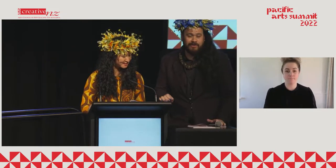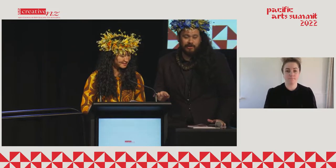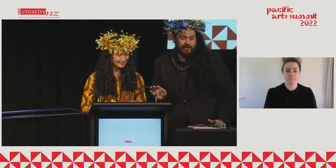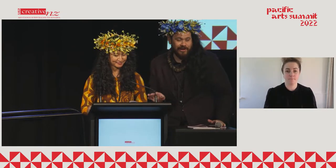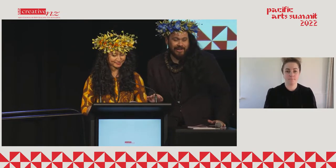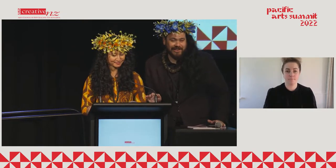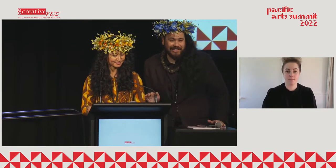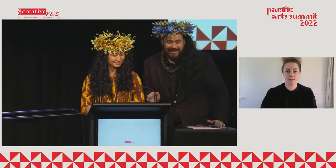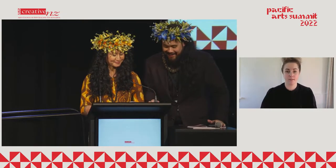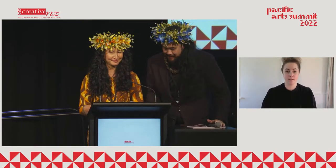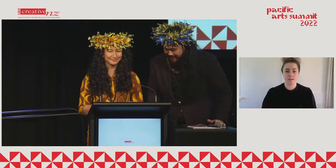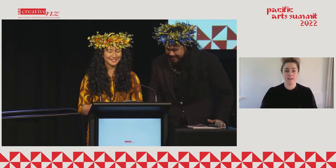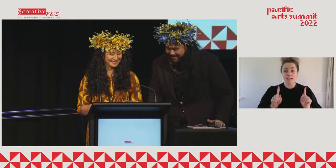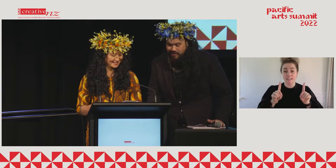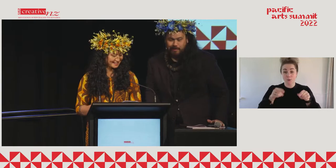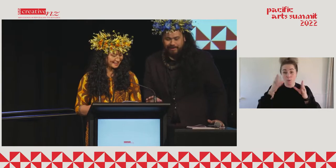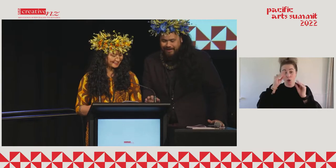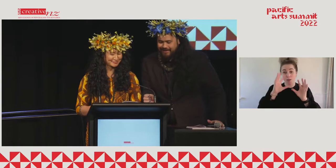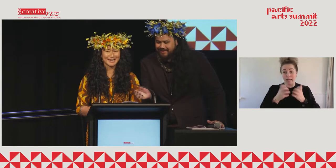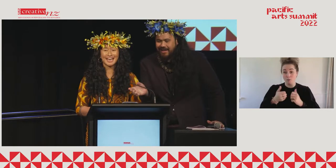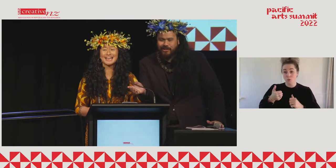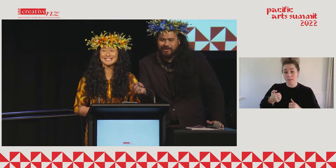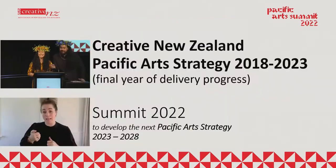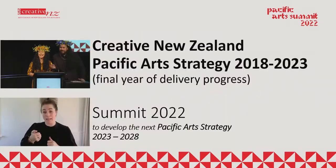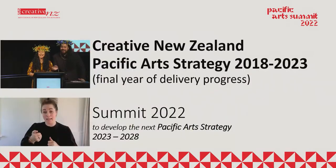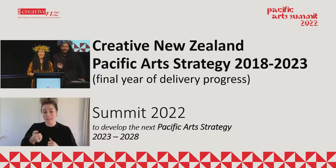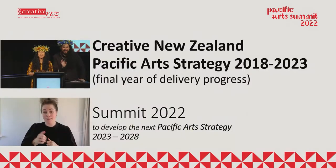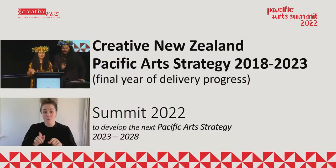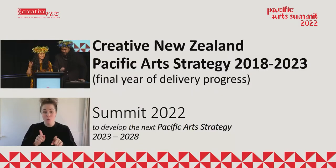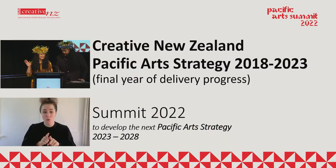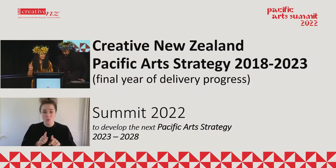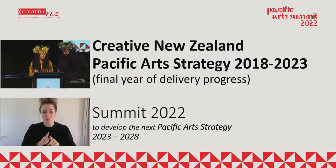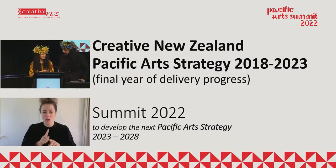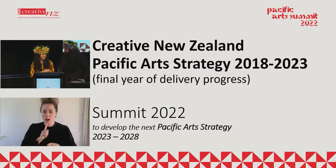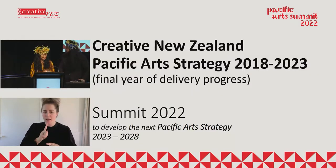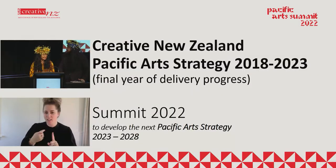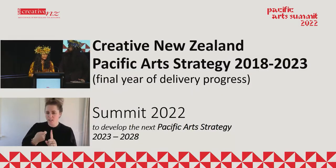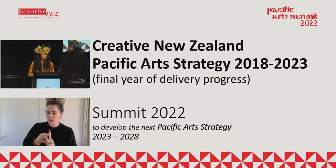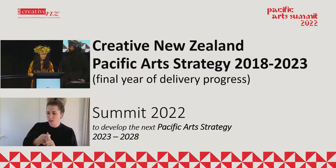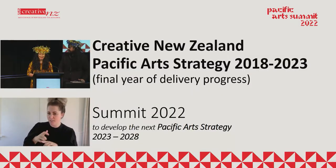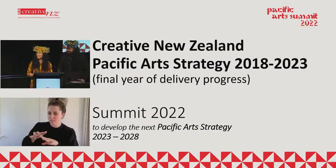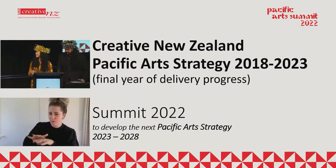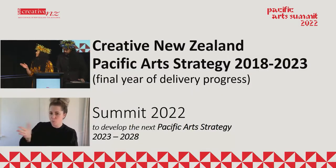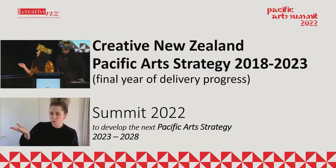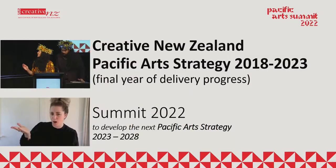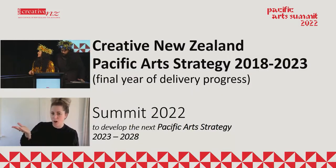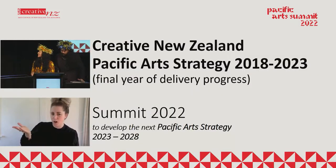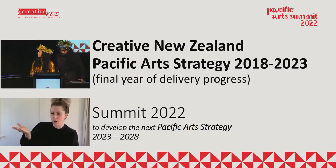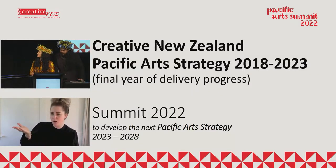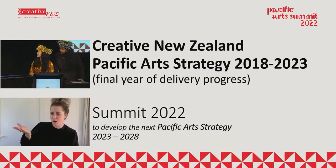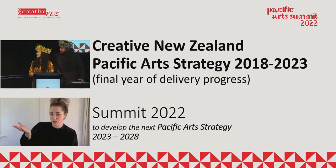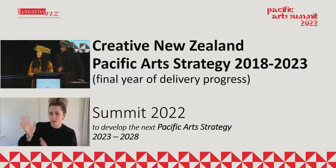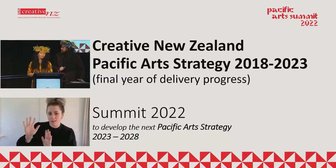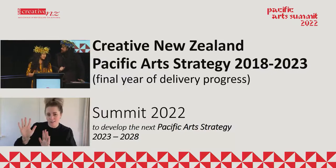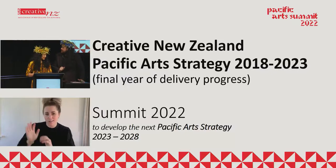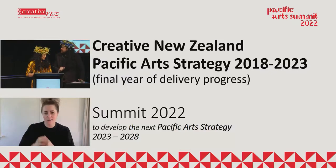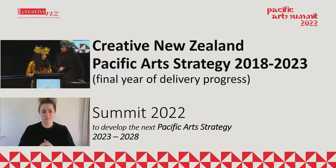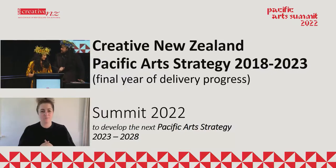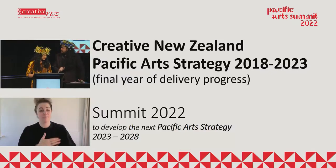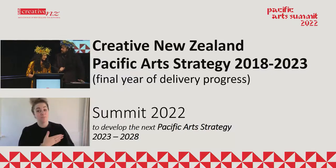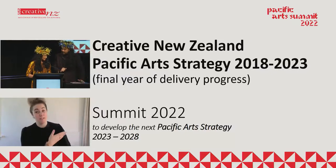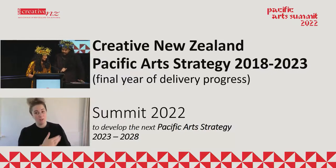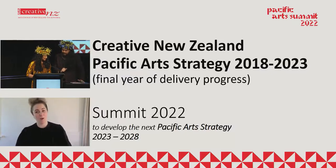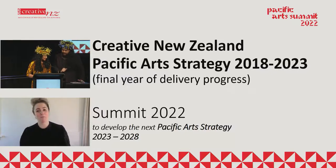we're also still learning how to click the button so please so there's been the there's been the there we go